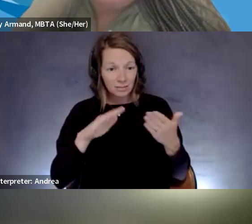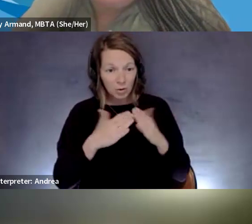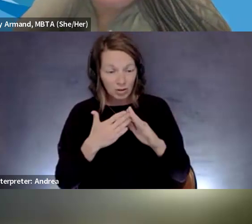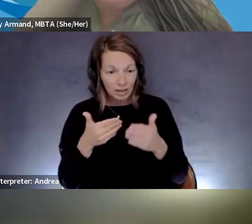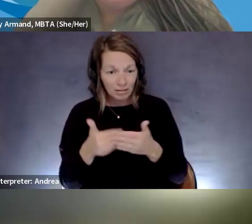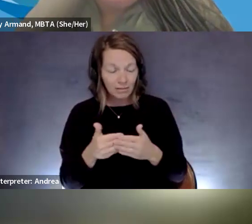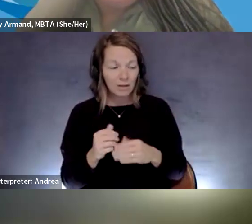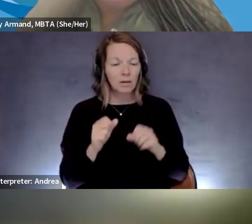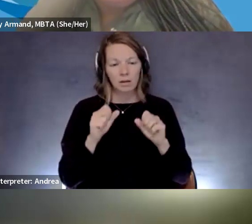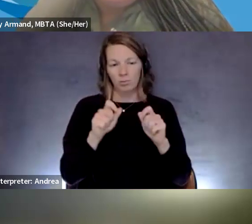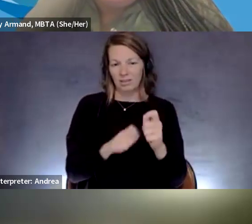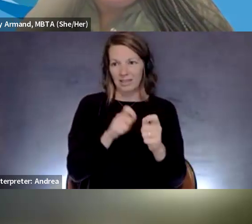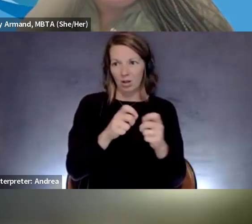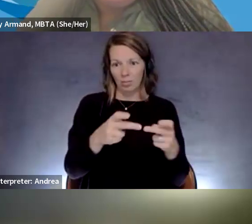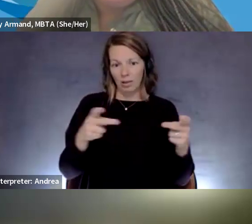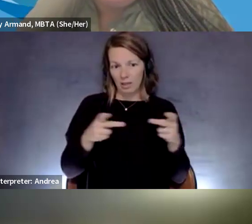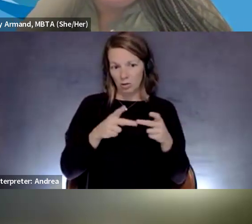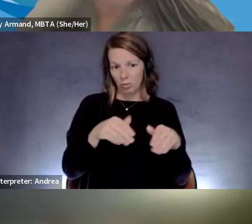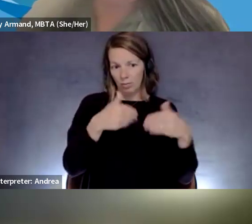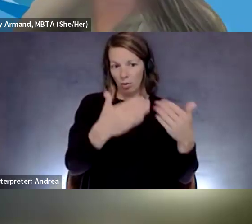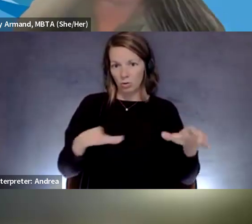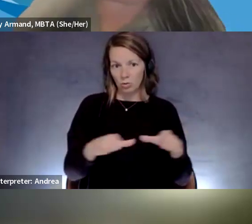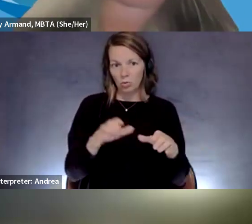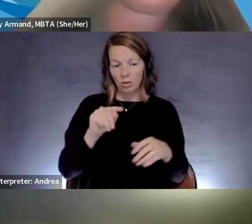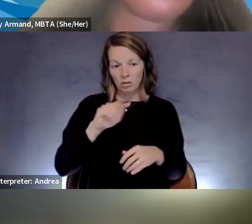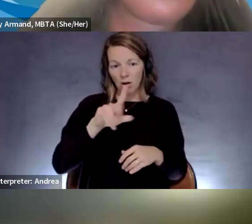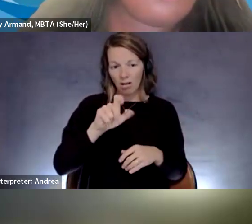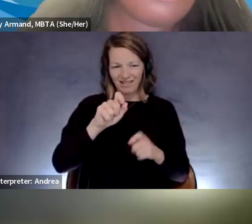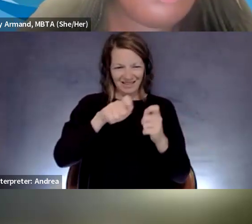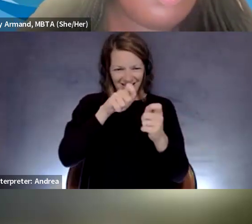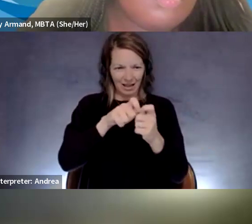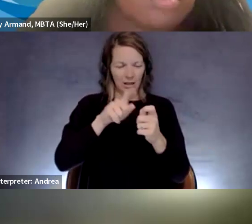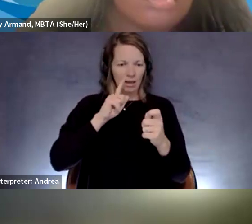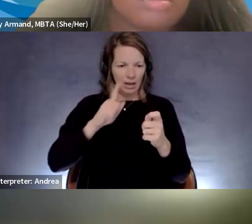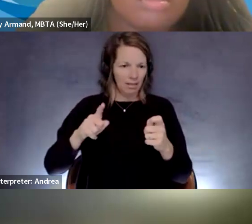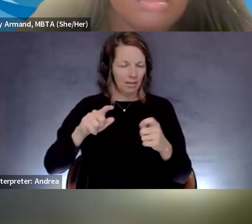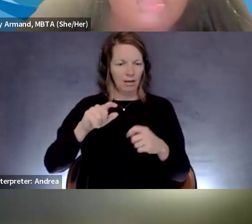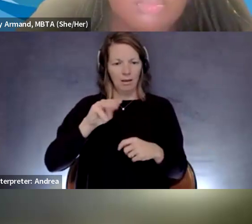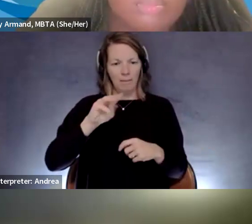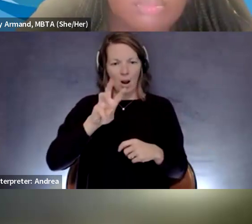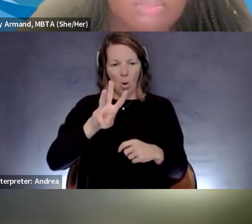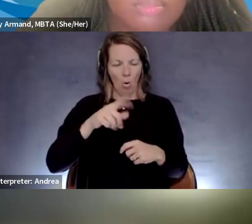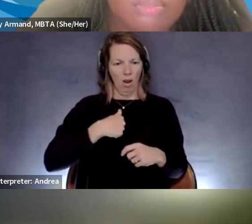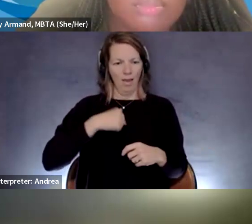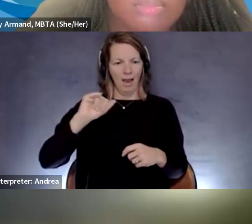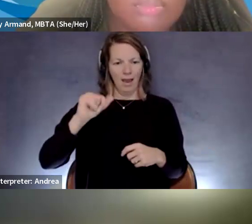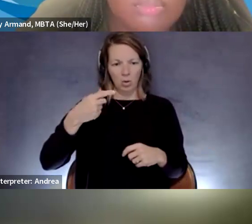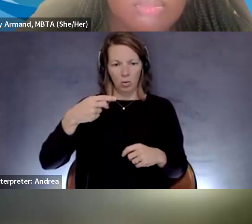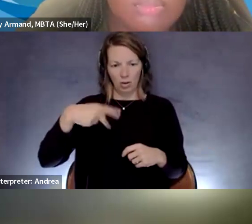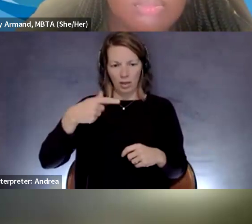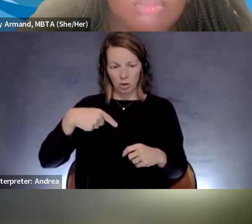that the particular place that you're proposing to do the tunnel is exactly in the 4-acre meadow that